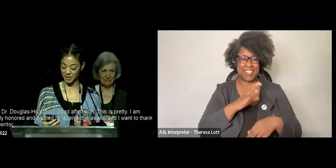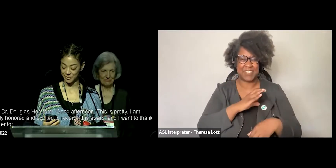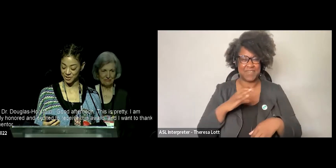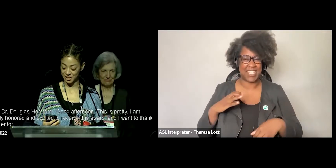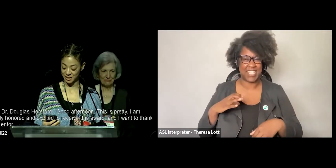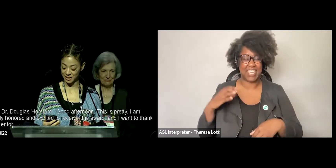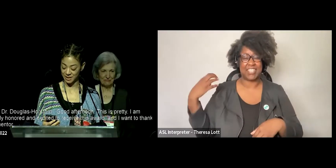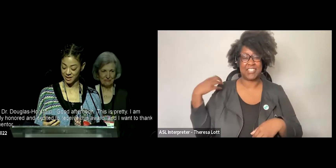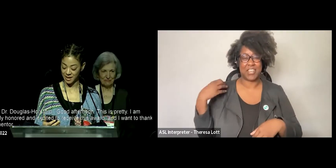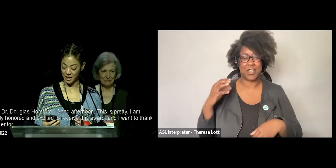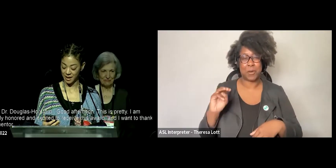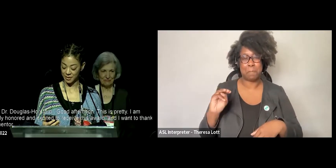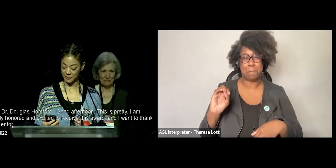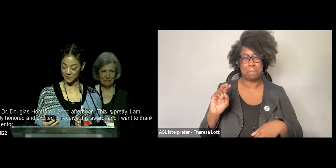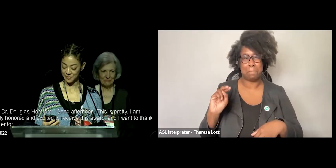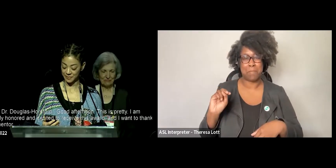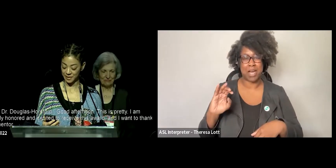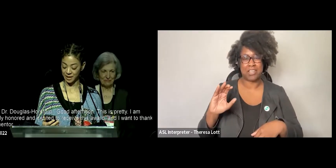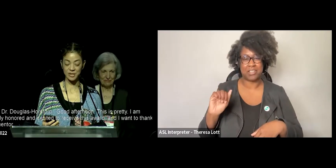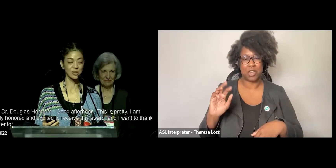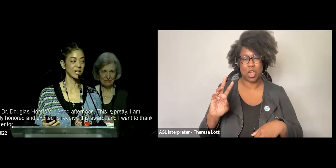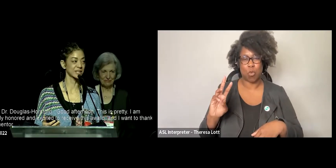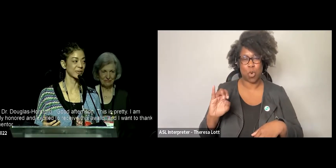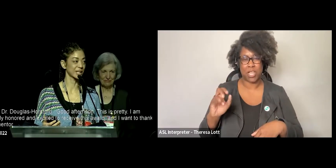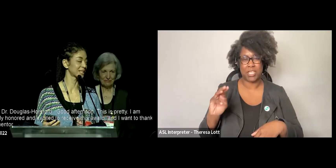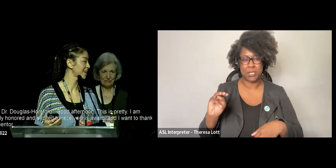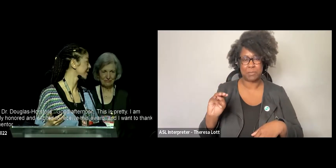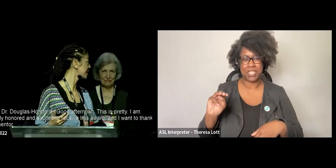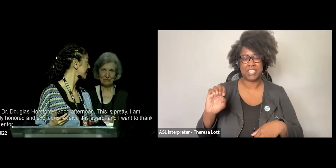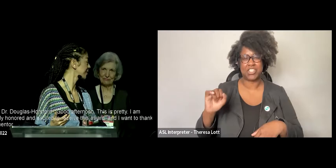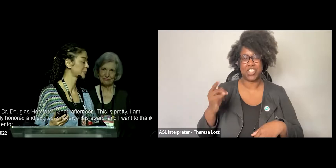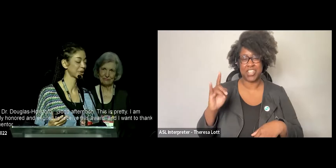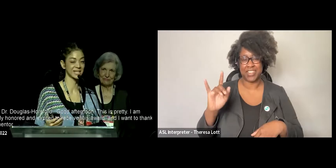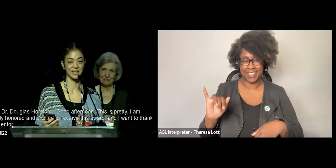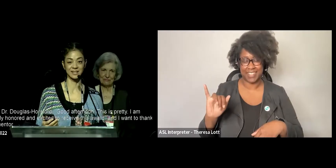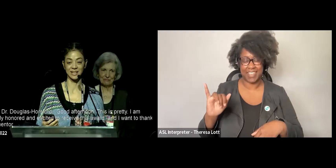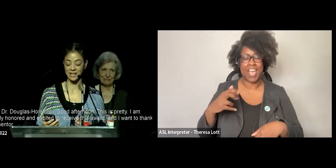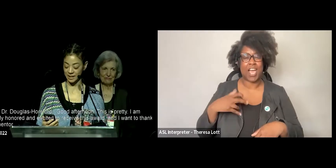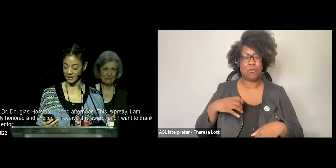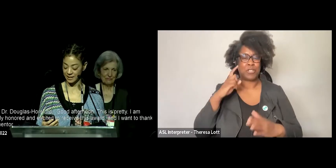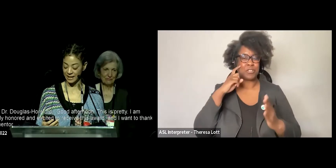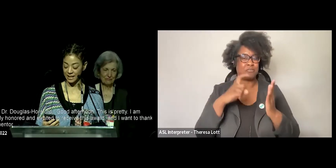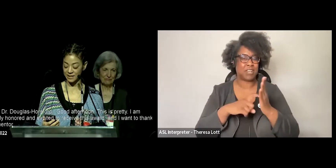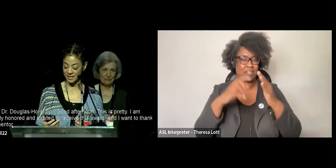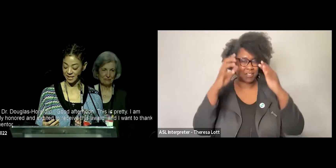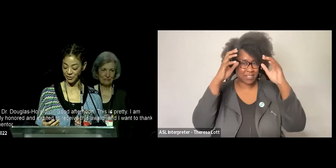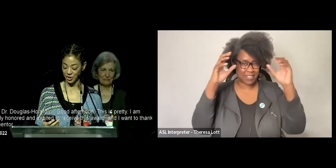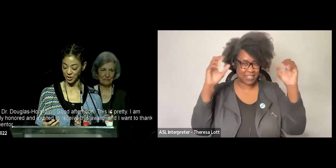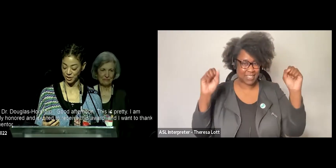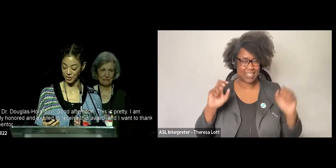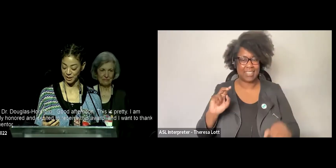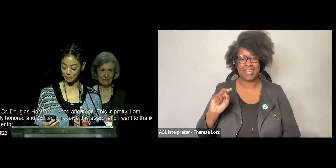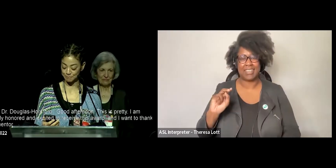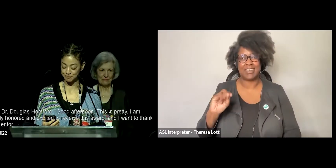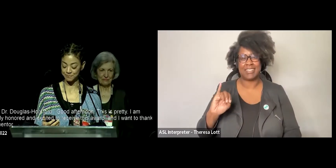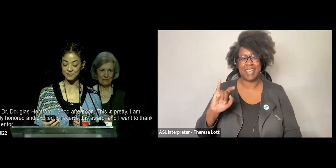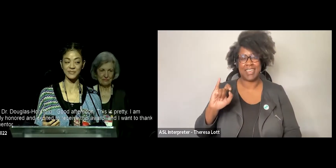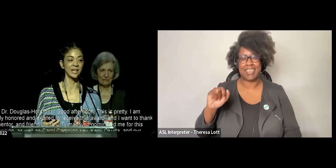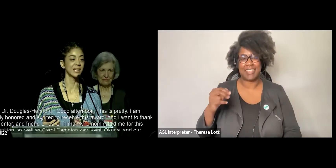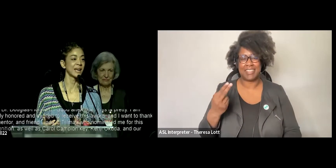Monica Williams-Shealy. And I'd also like to recognize our president, Naila Nasir, for her